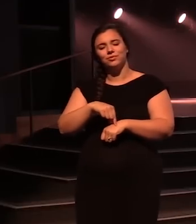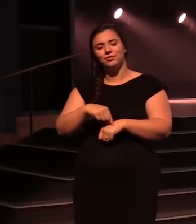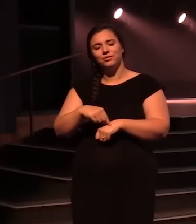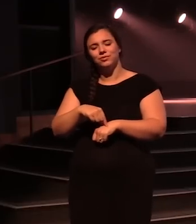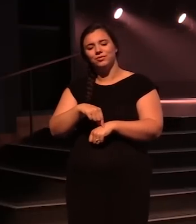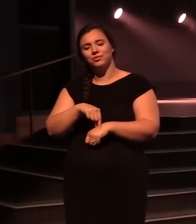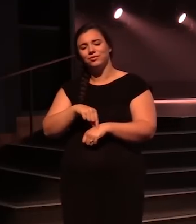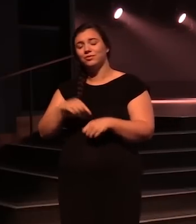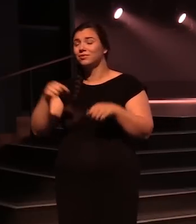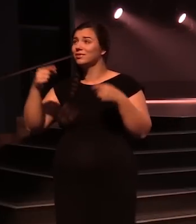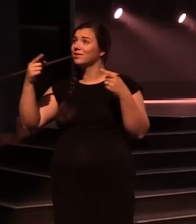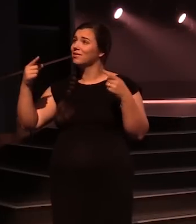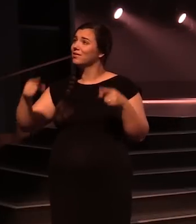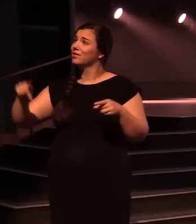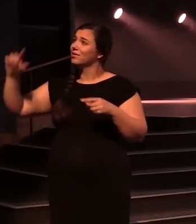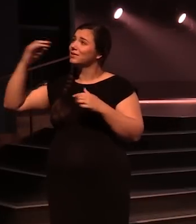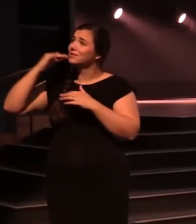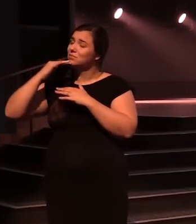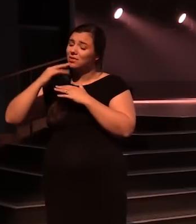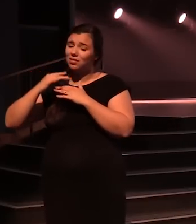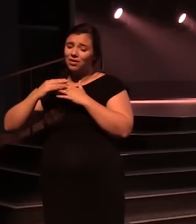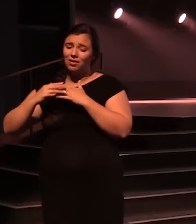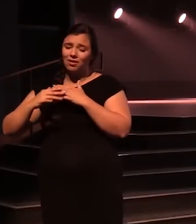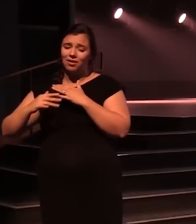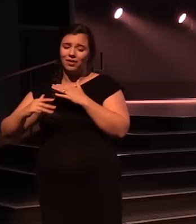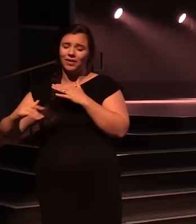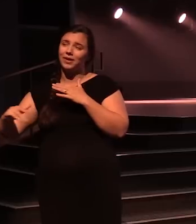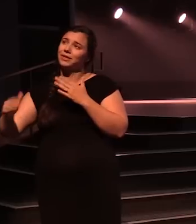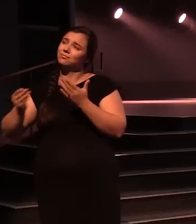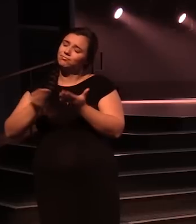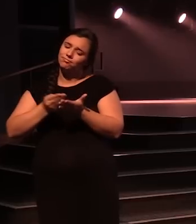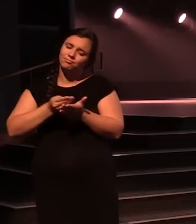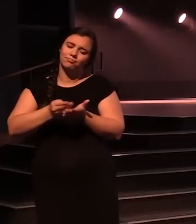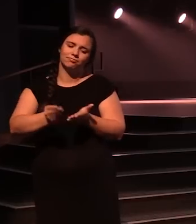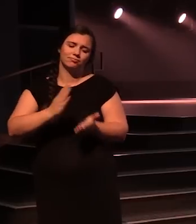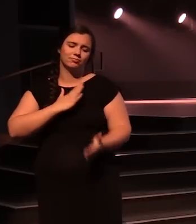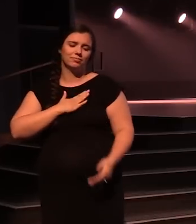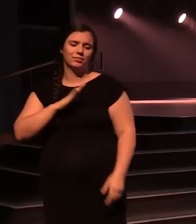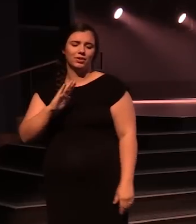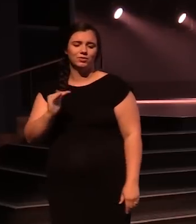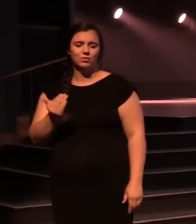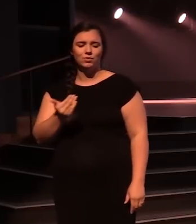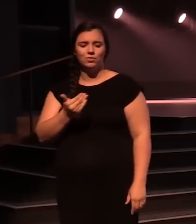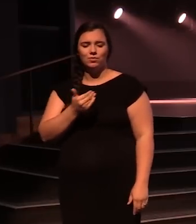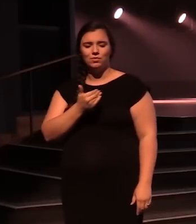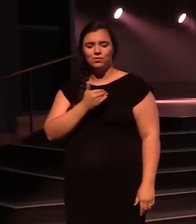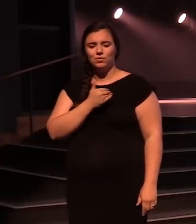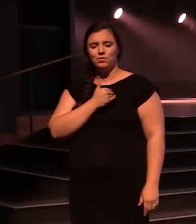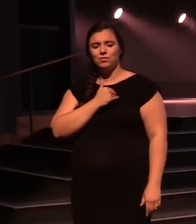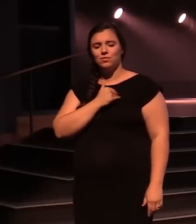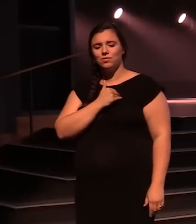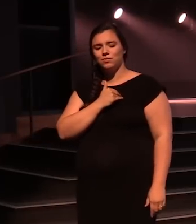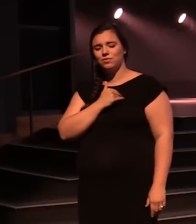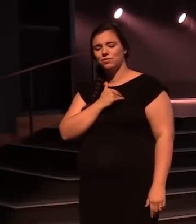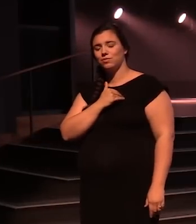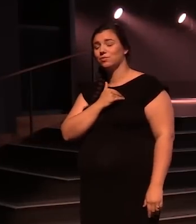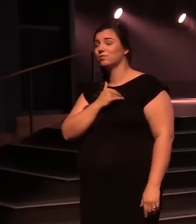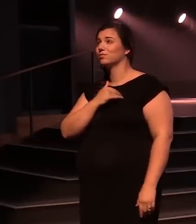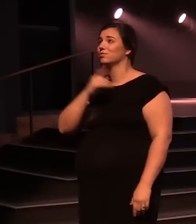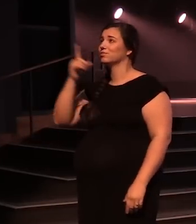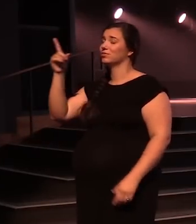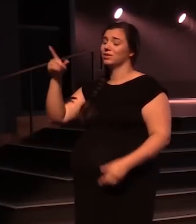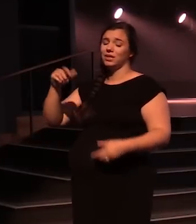And with his blood redeemed my soul. He made